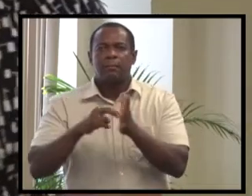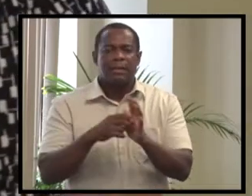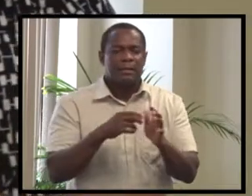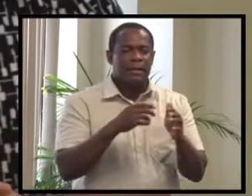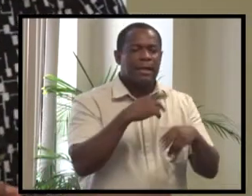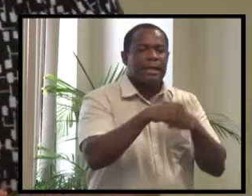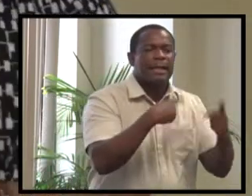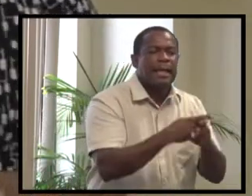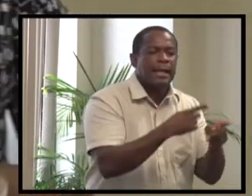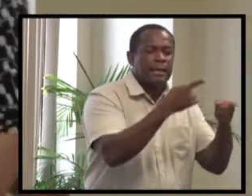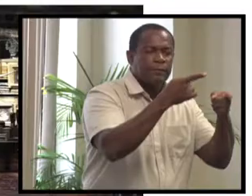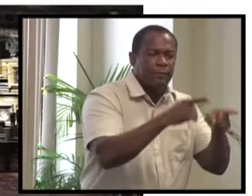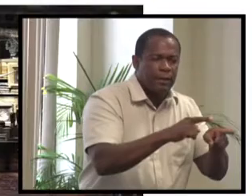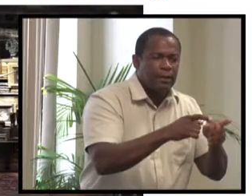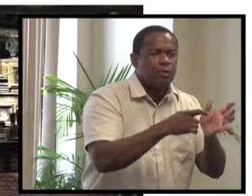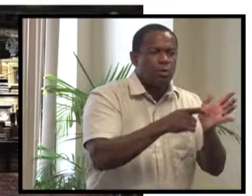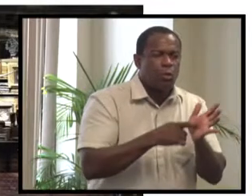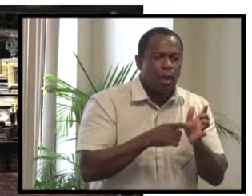a certain manner.